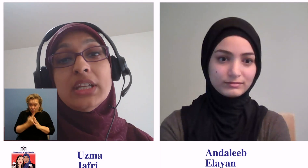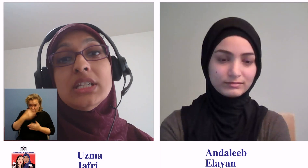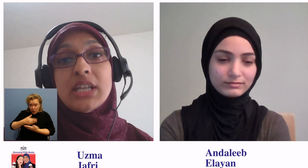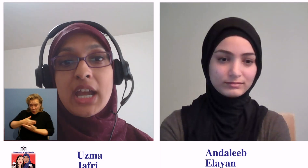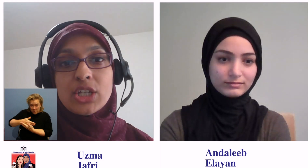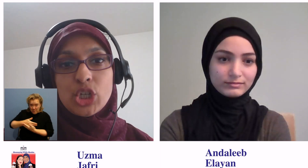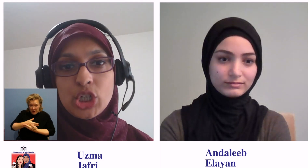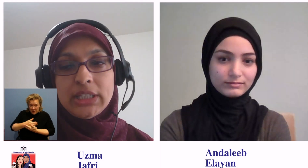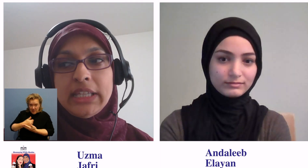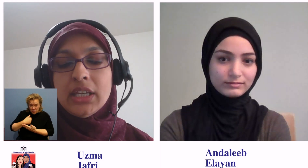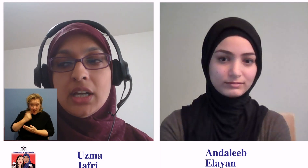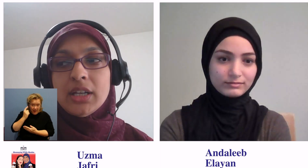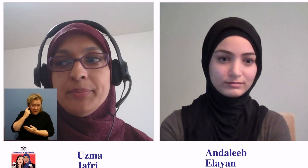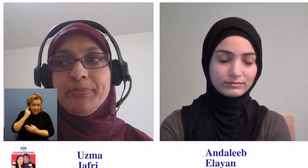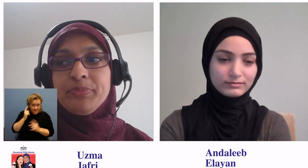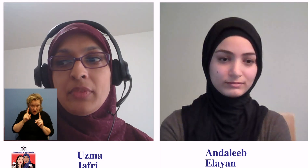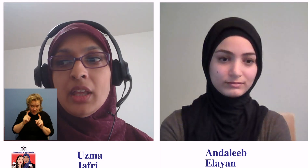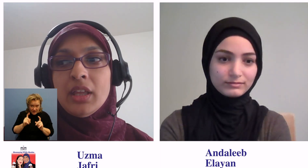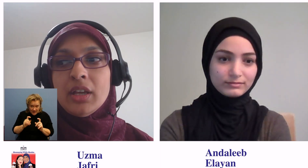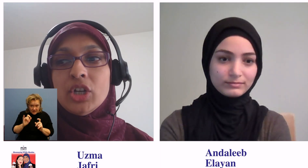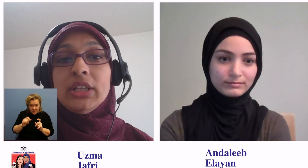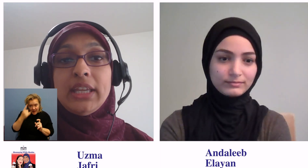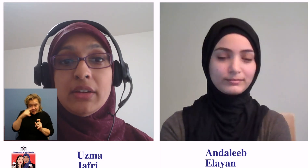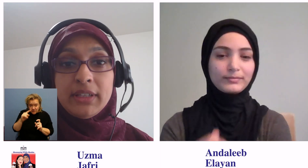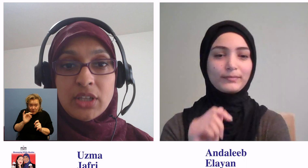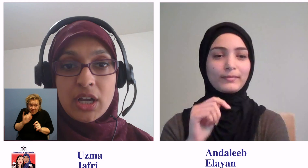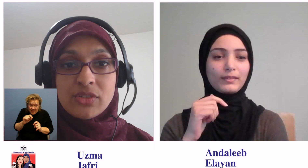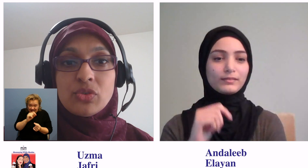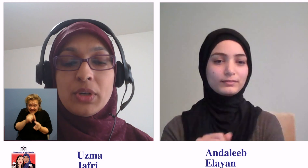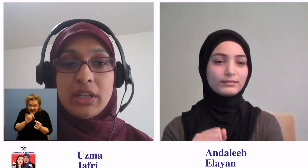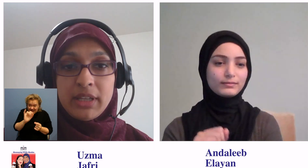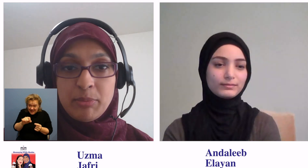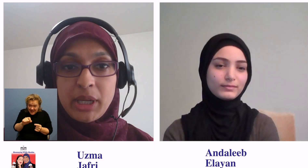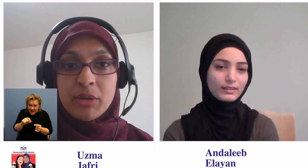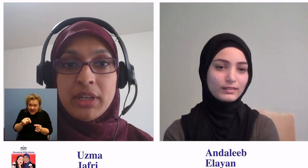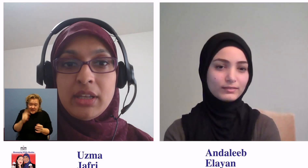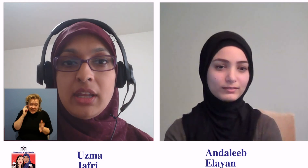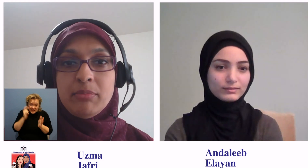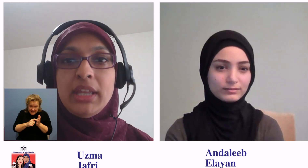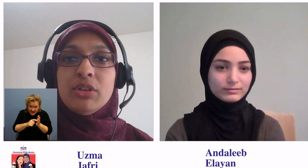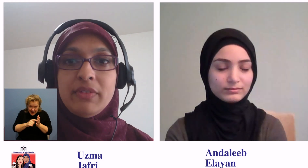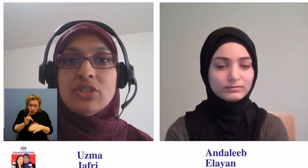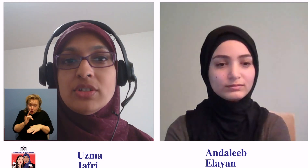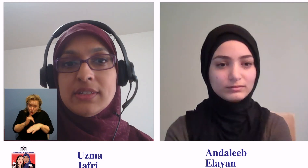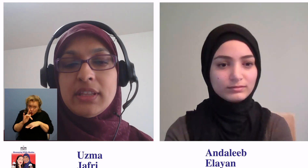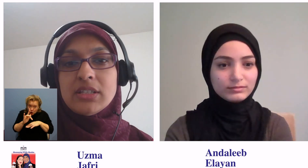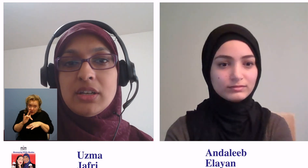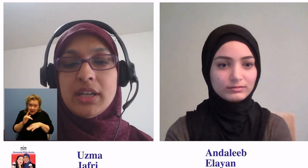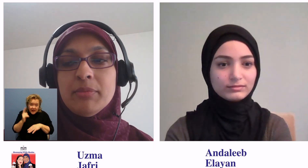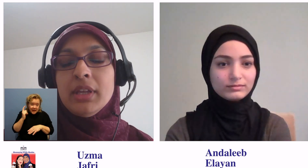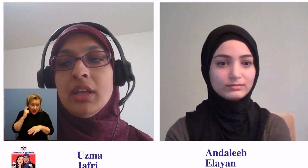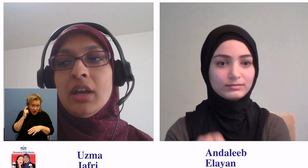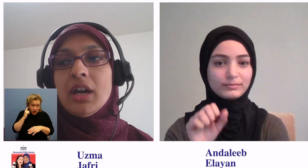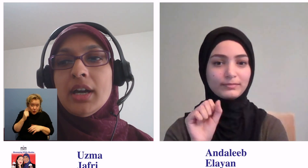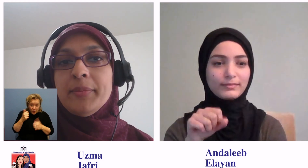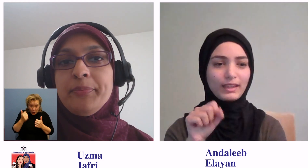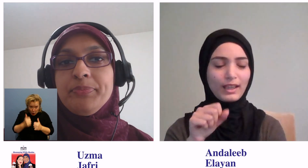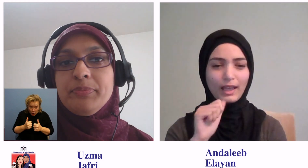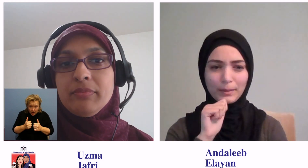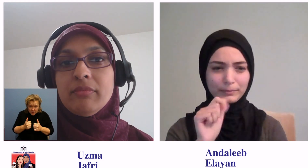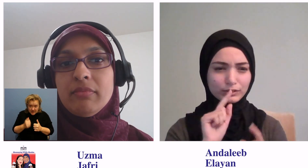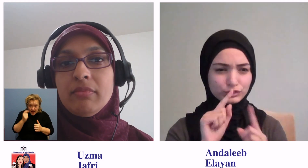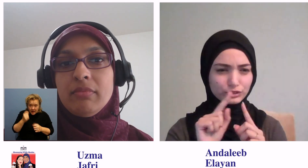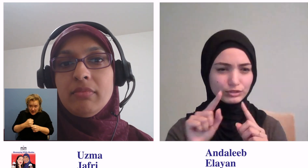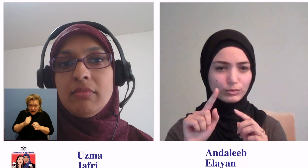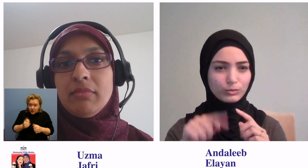how we can detect early, um, early hearing loss or hearing impairment and make interventions at that time. Um.